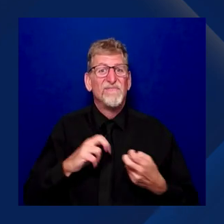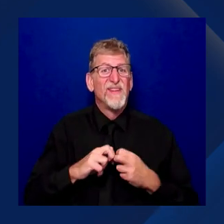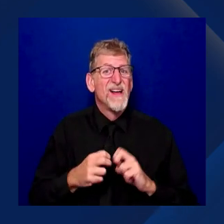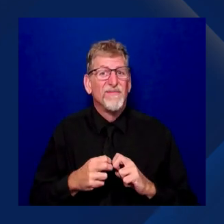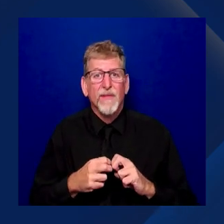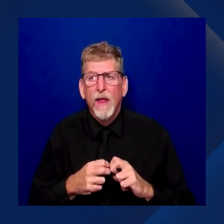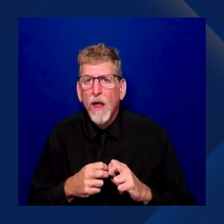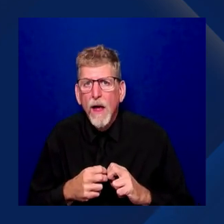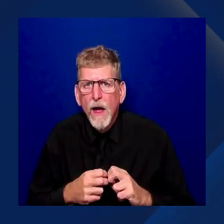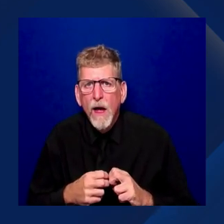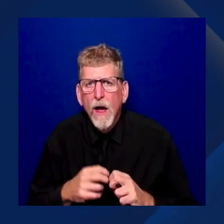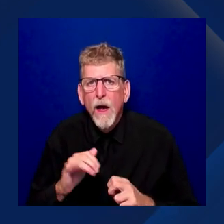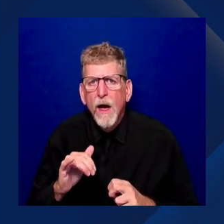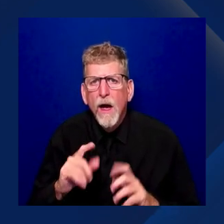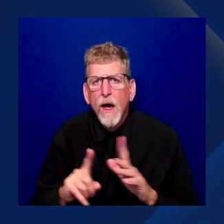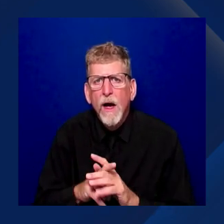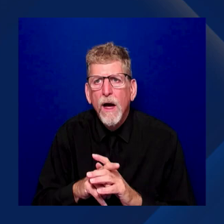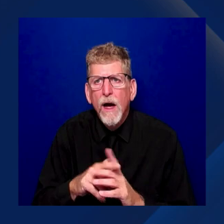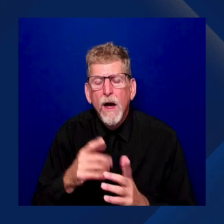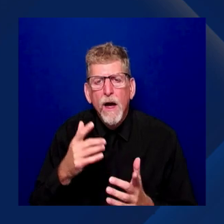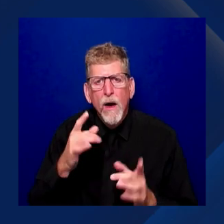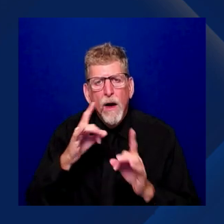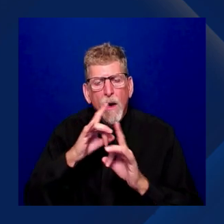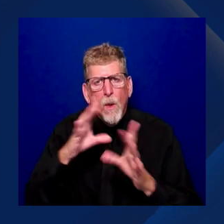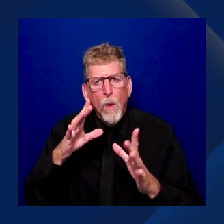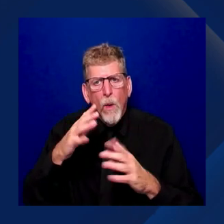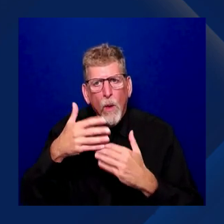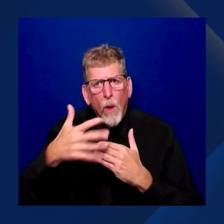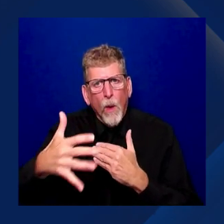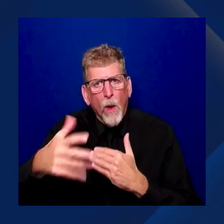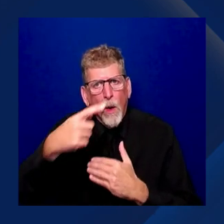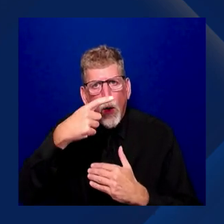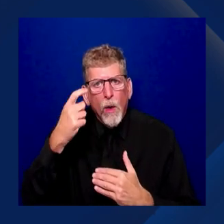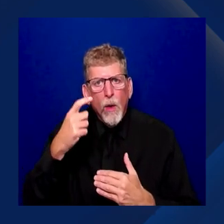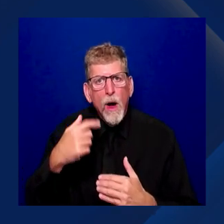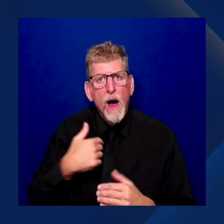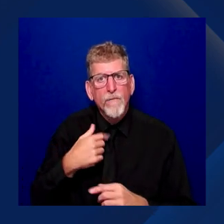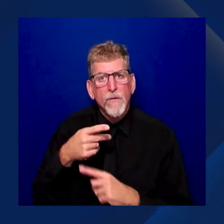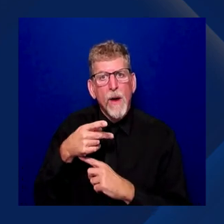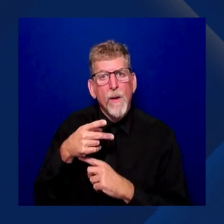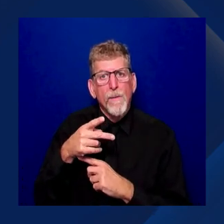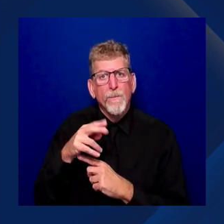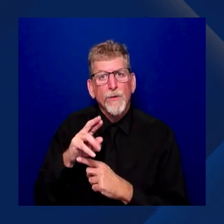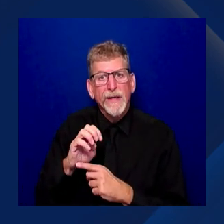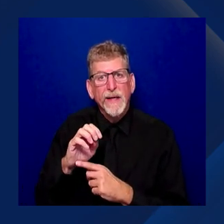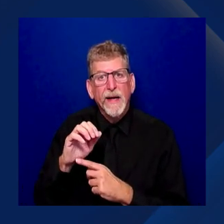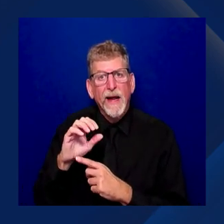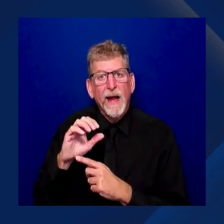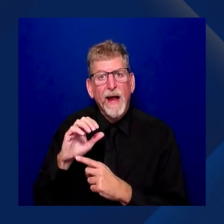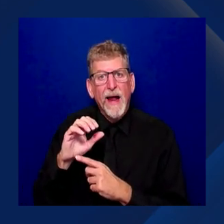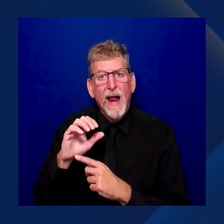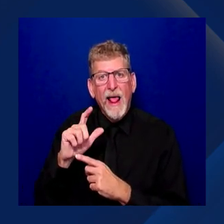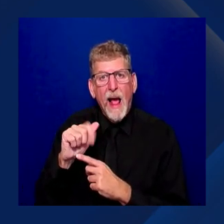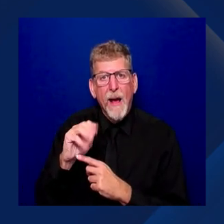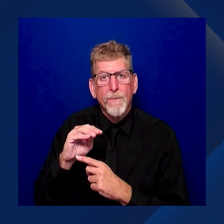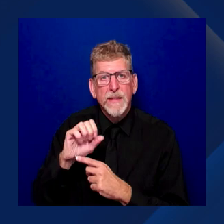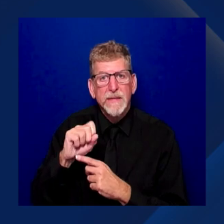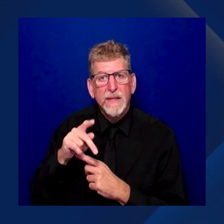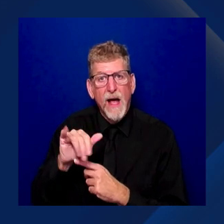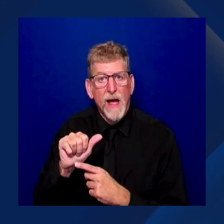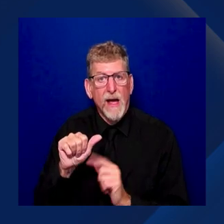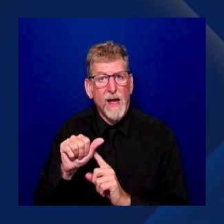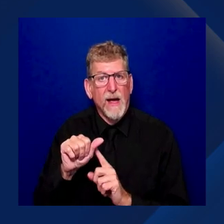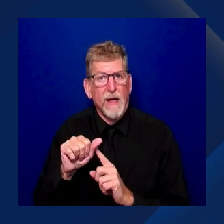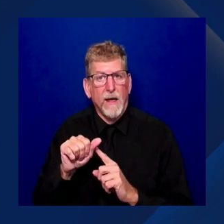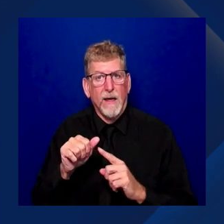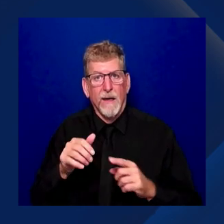diagnosed with preeclampsia in my third trimester. Doctors scheduled an induction, but I never made it to what